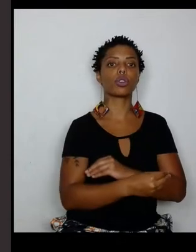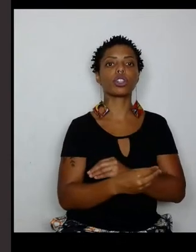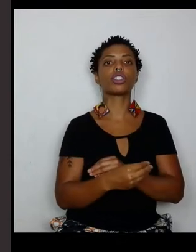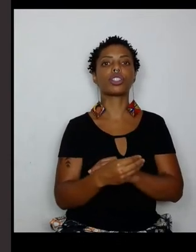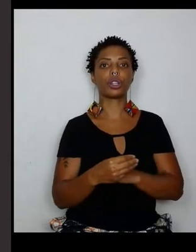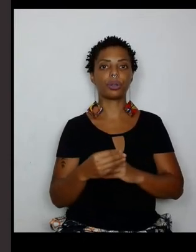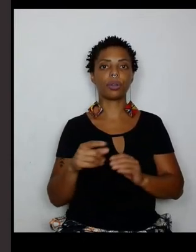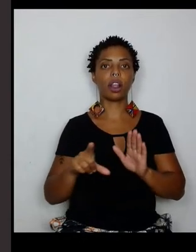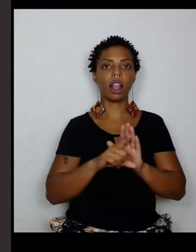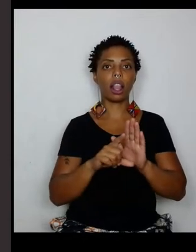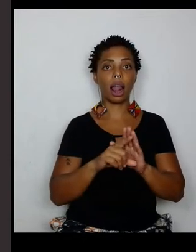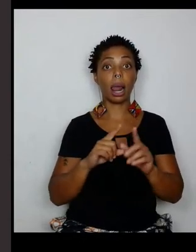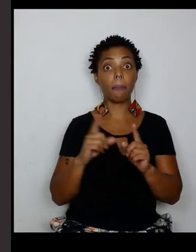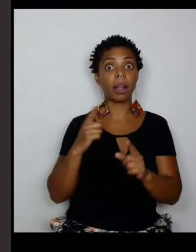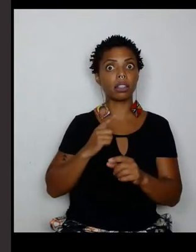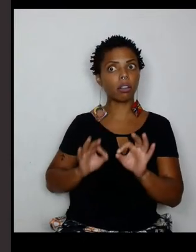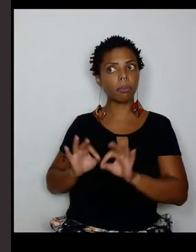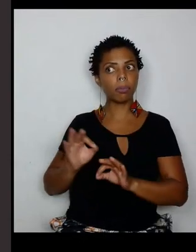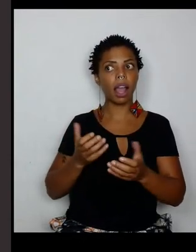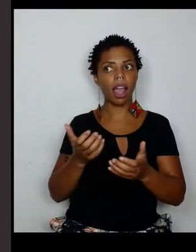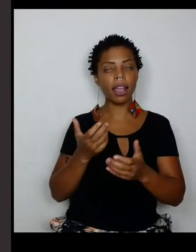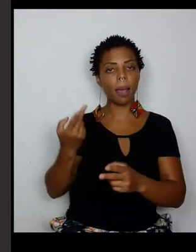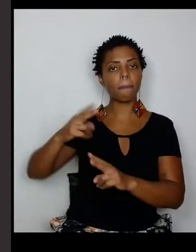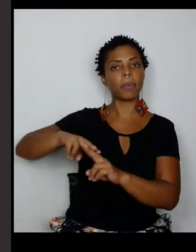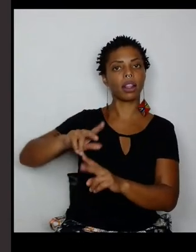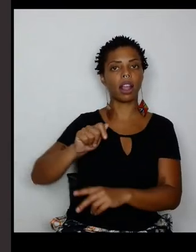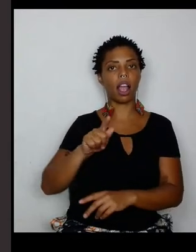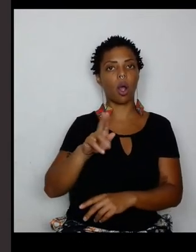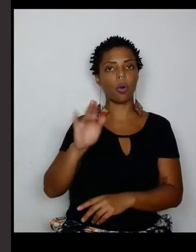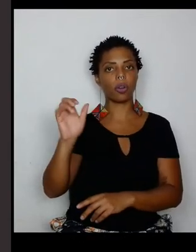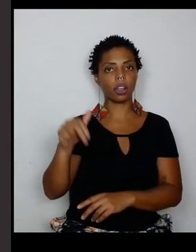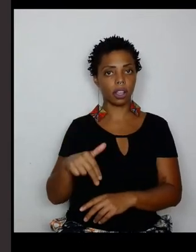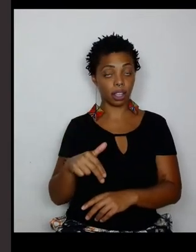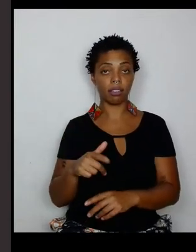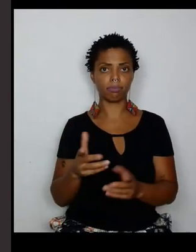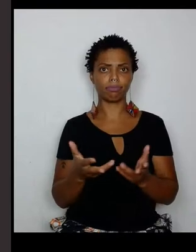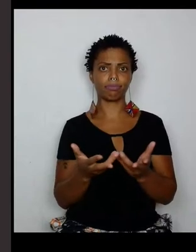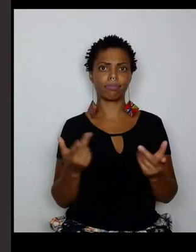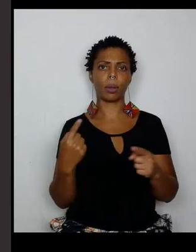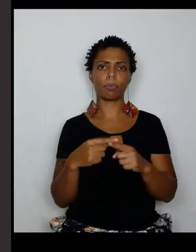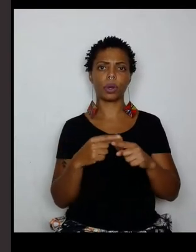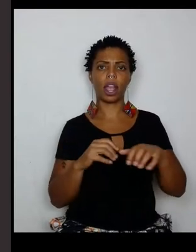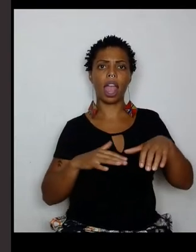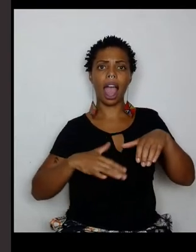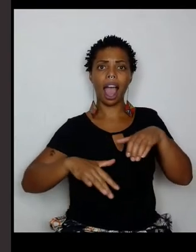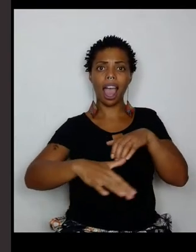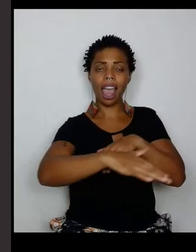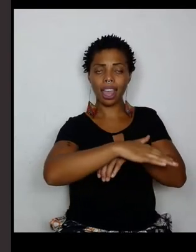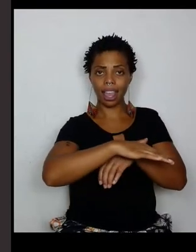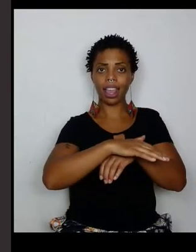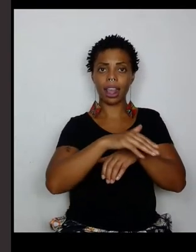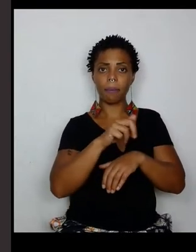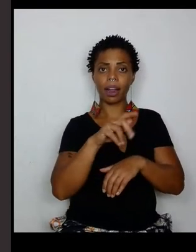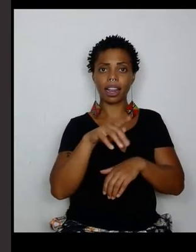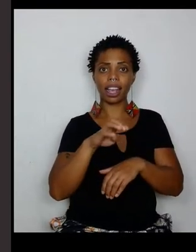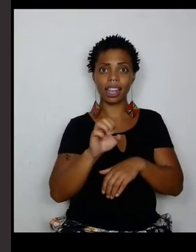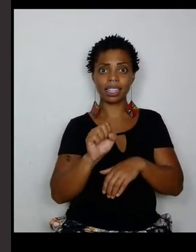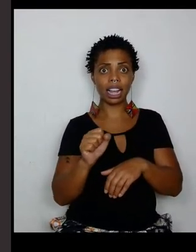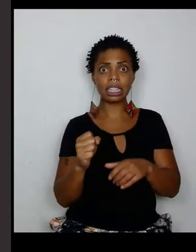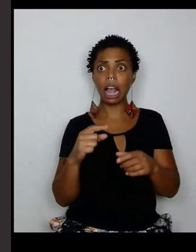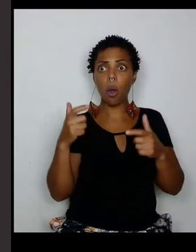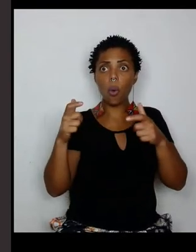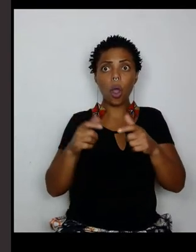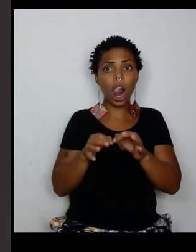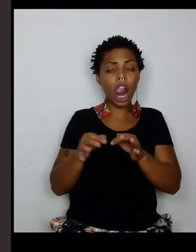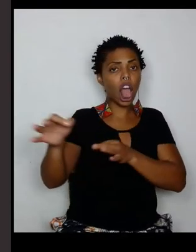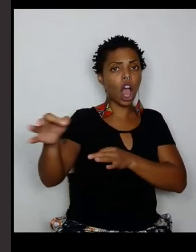exile from the marquesas which was rich since the islands are among the most remote places on earth they would have had to send them back to paris to fully send him